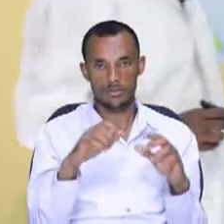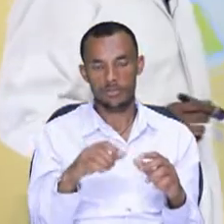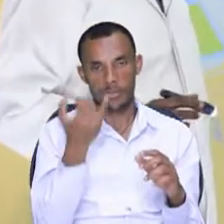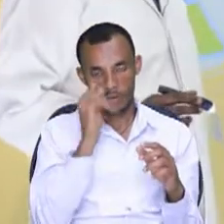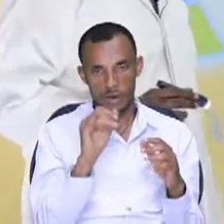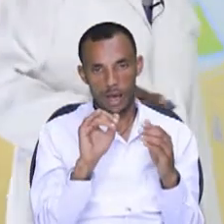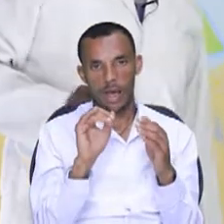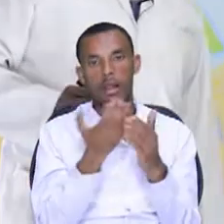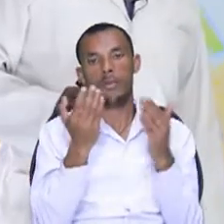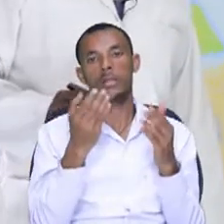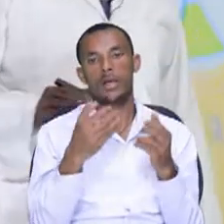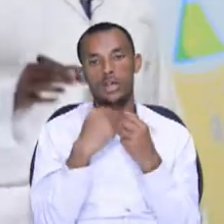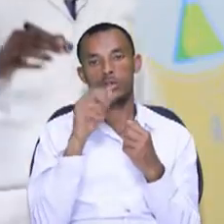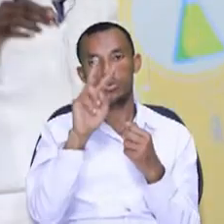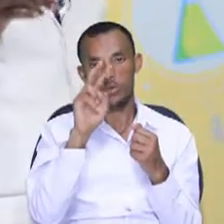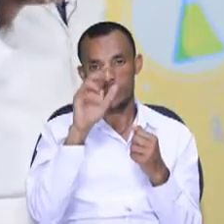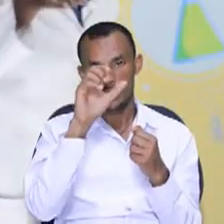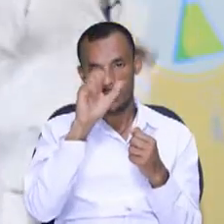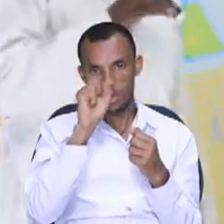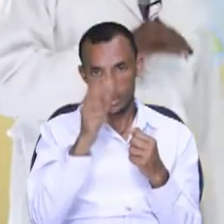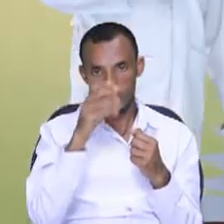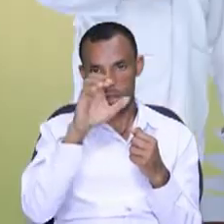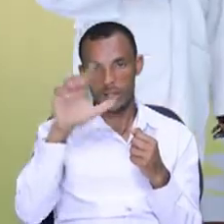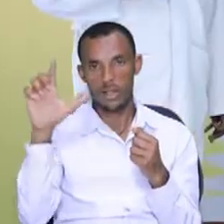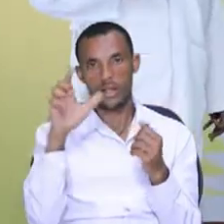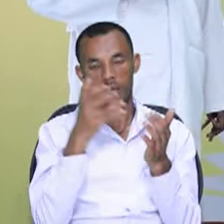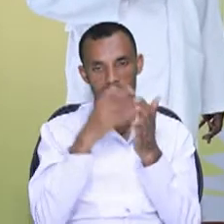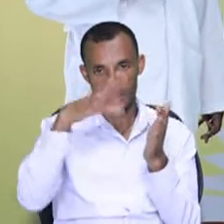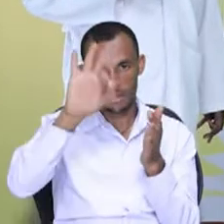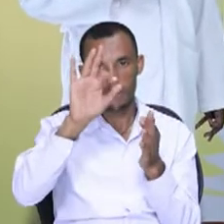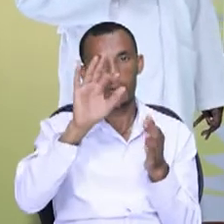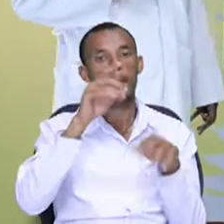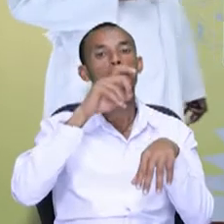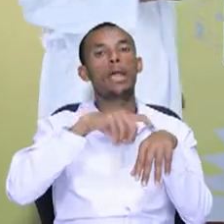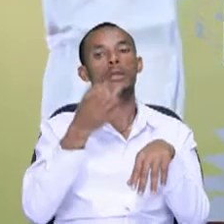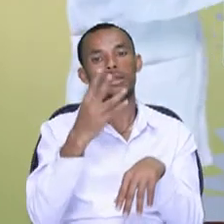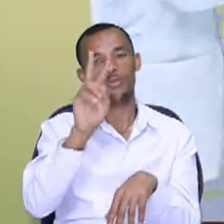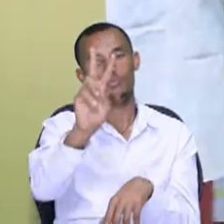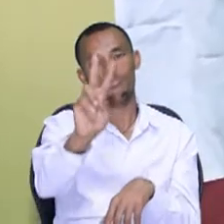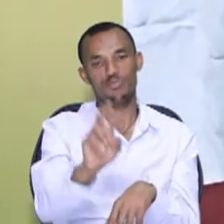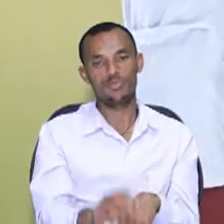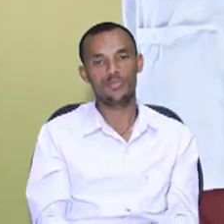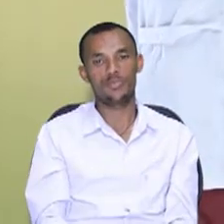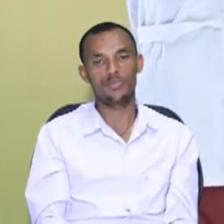if an element has two shells, it is found in period 2. Period 2.